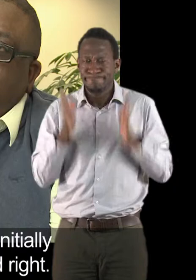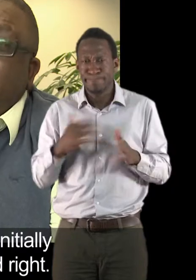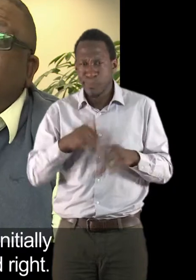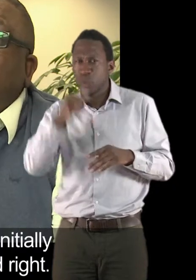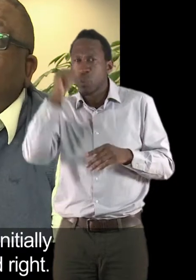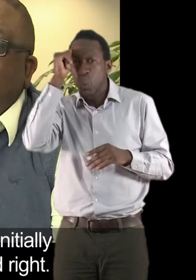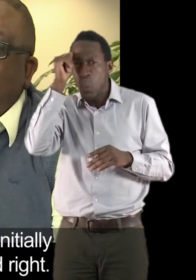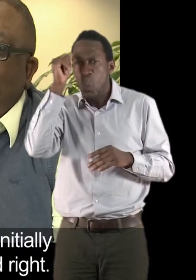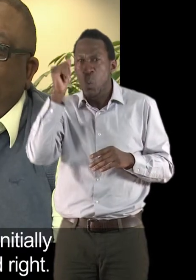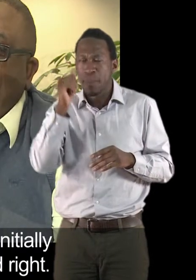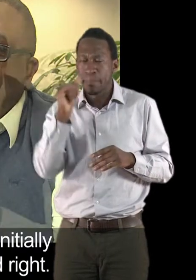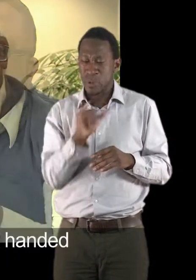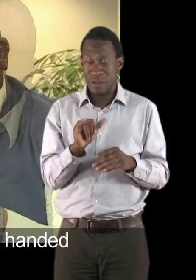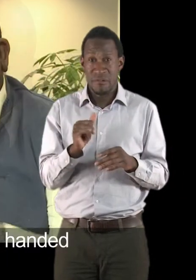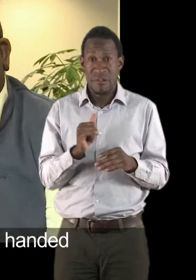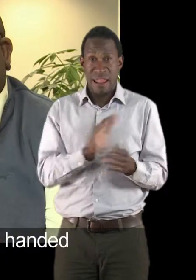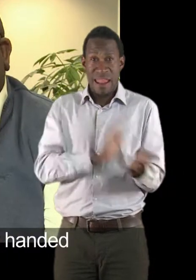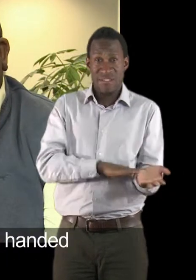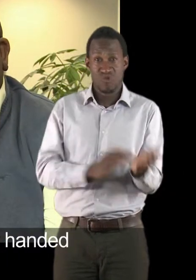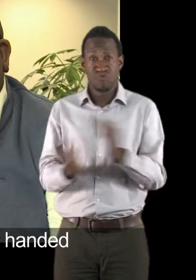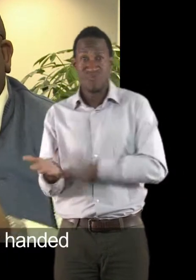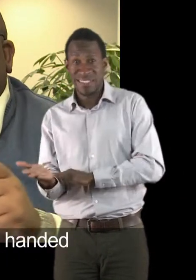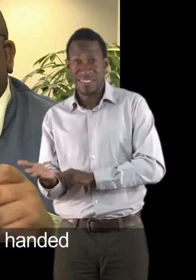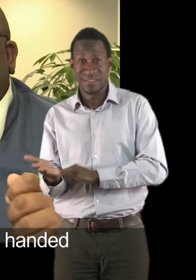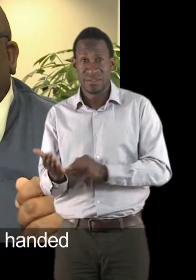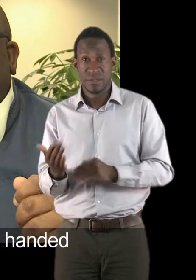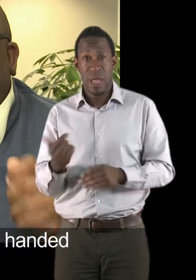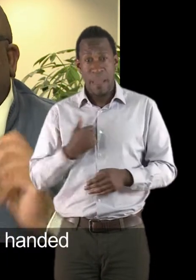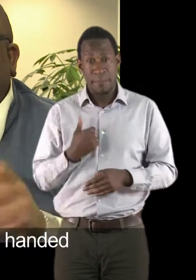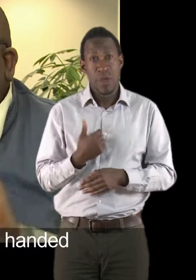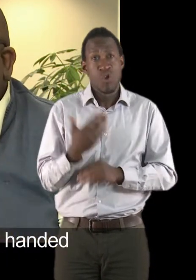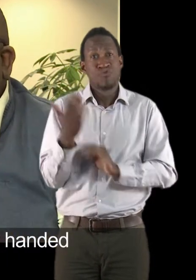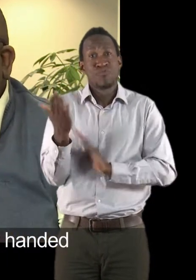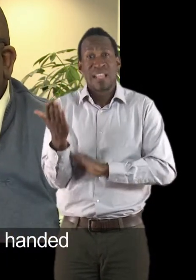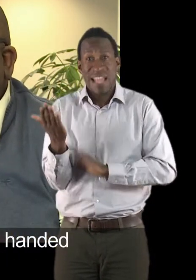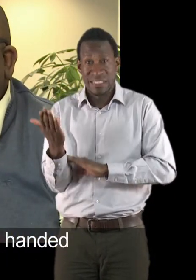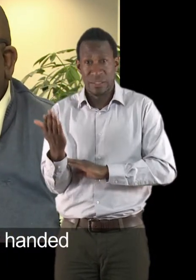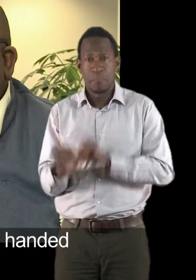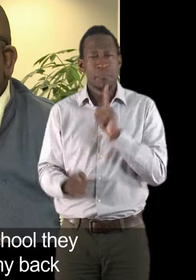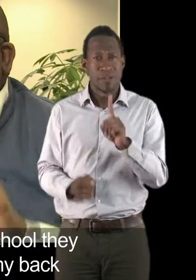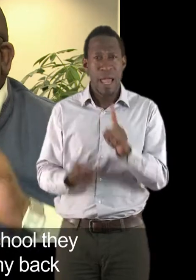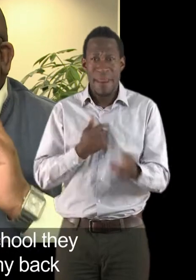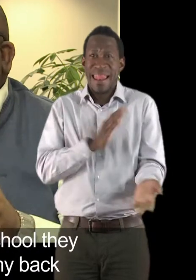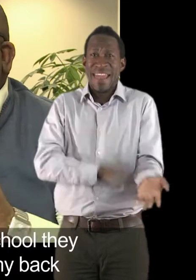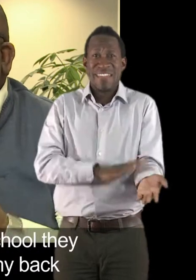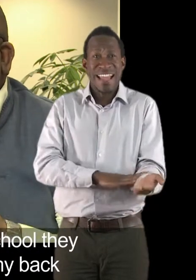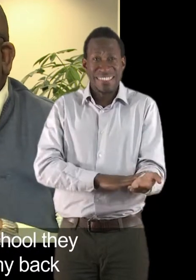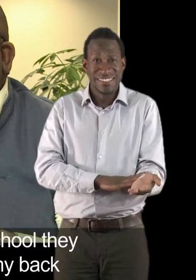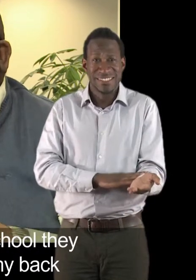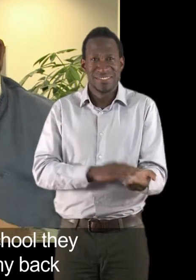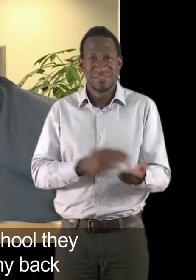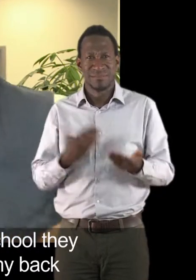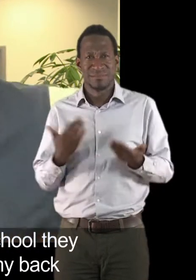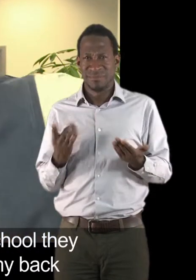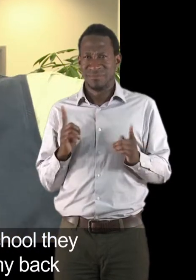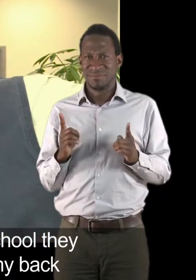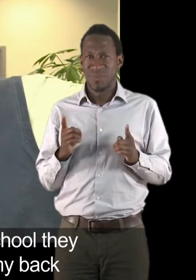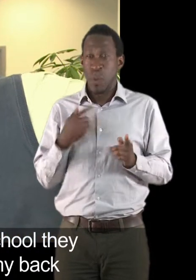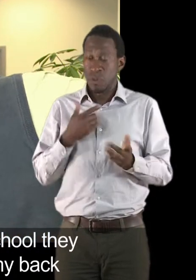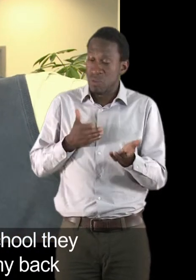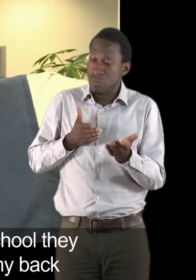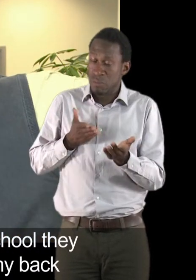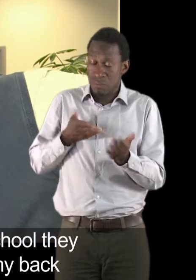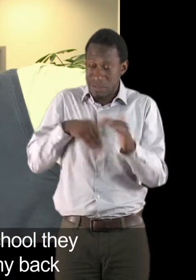was knowing my left and right. I'm right-handed, but I'm left-handed. But when I went through school, they